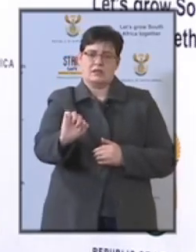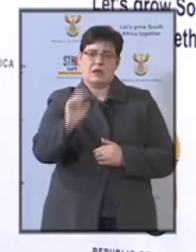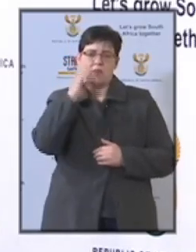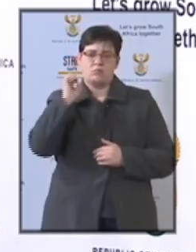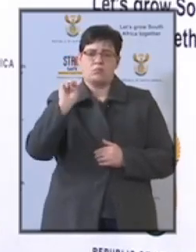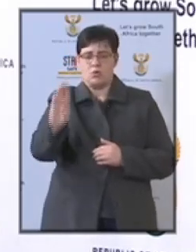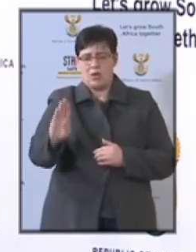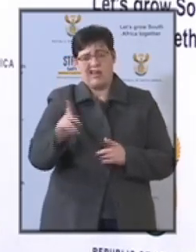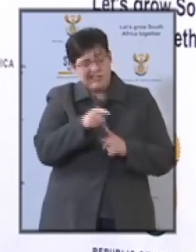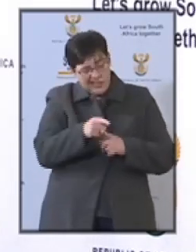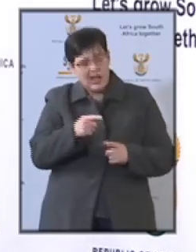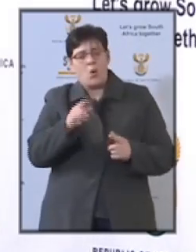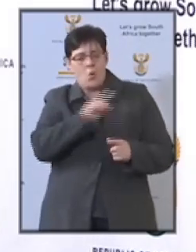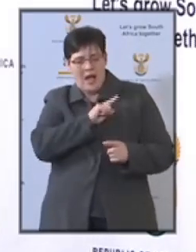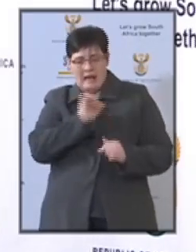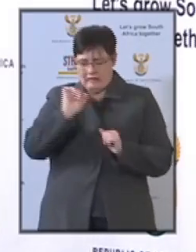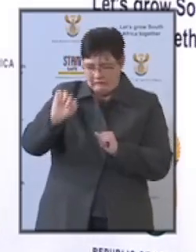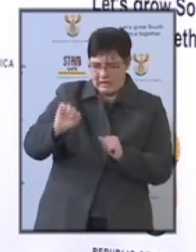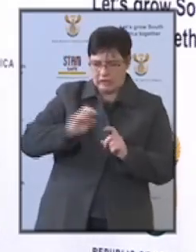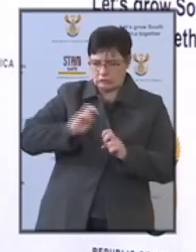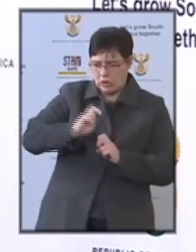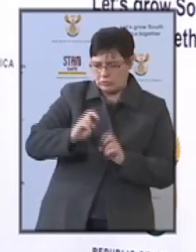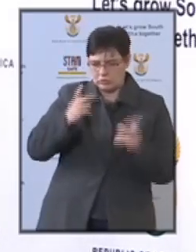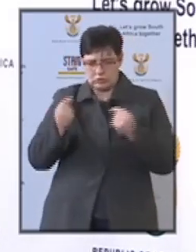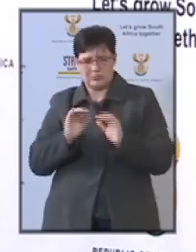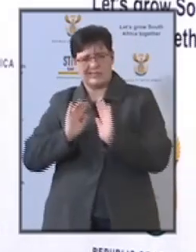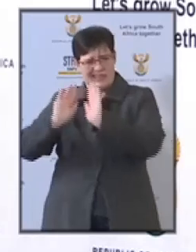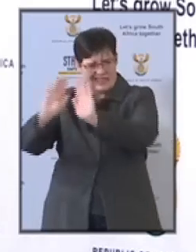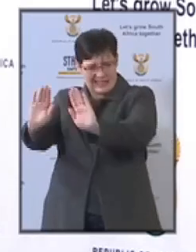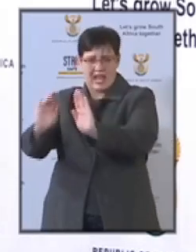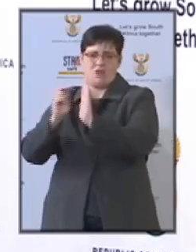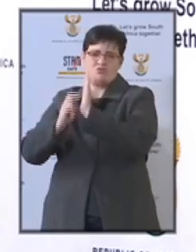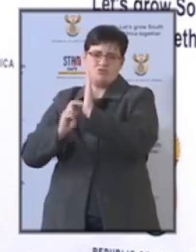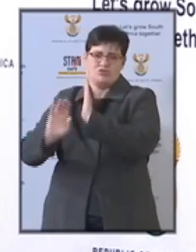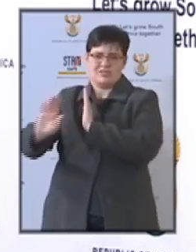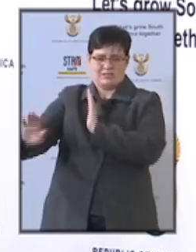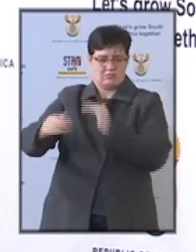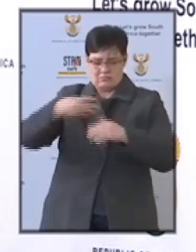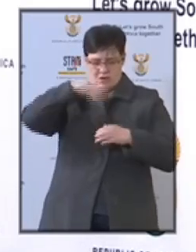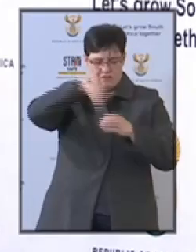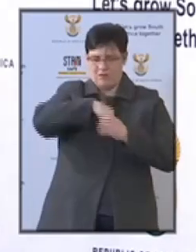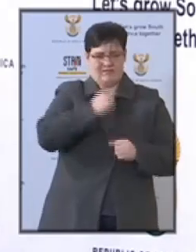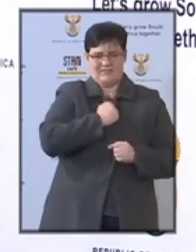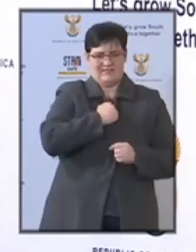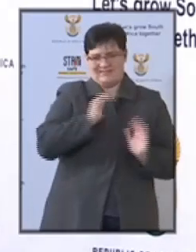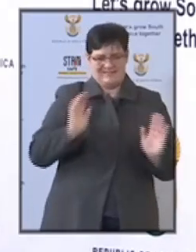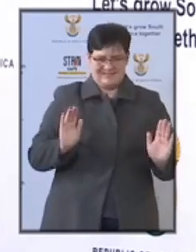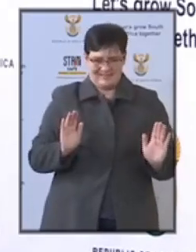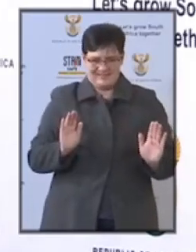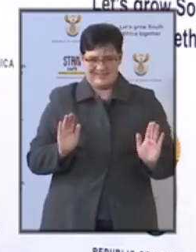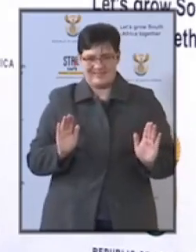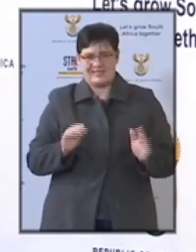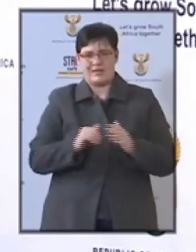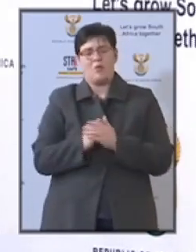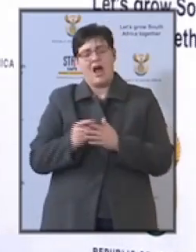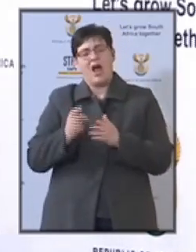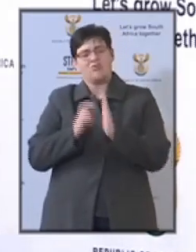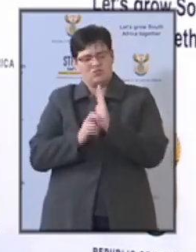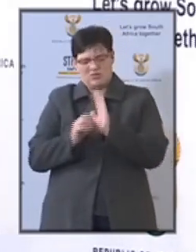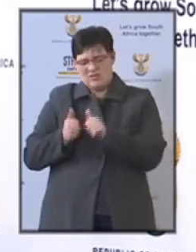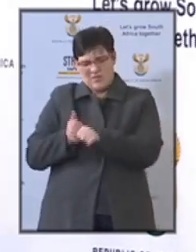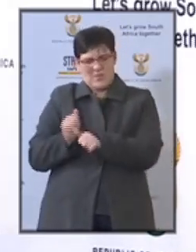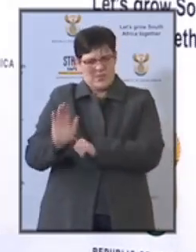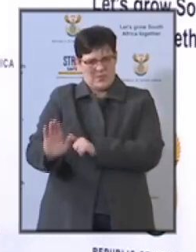this in terms of the activities. The directions are issued by the Minister of Transport as they are regulated within